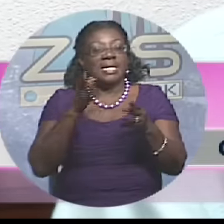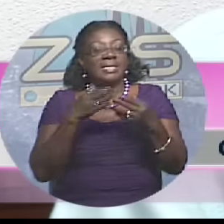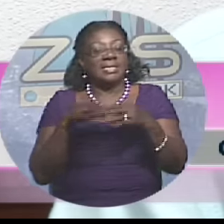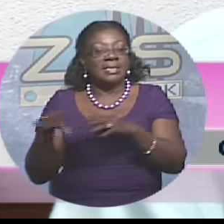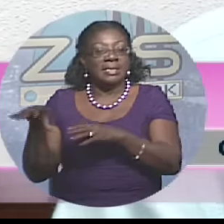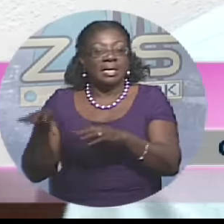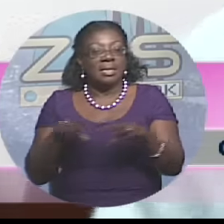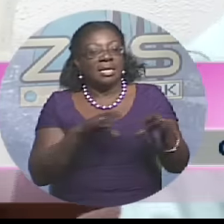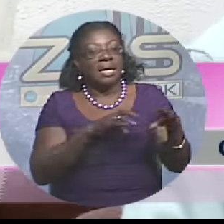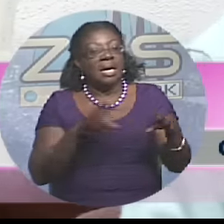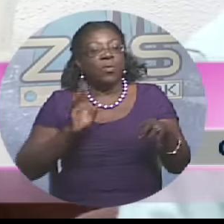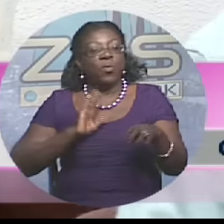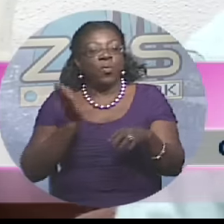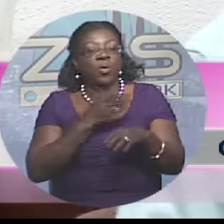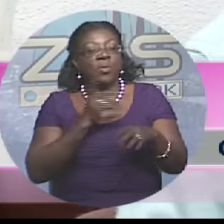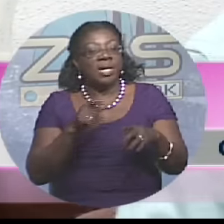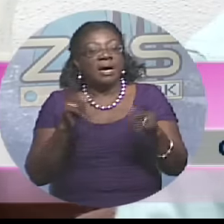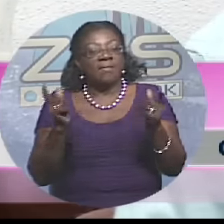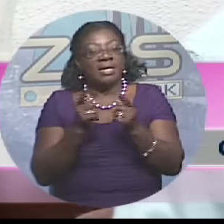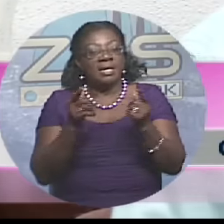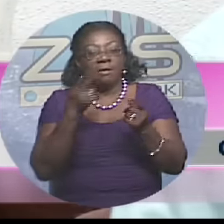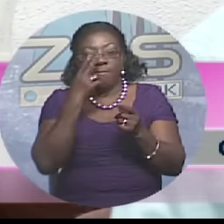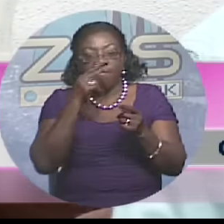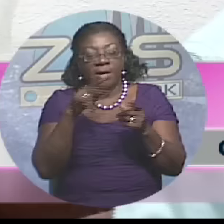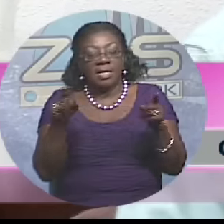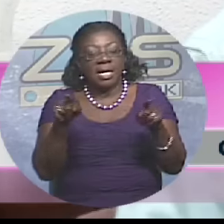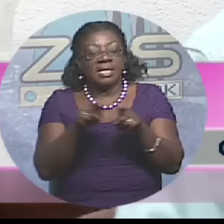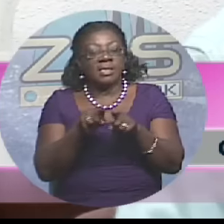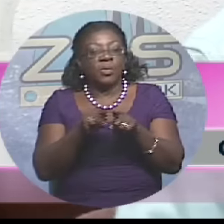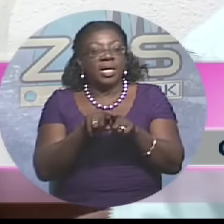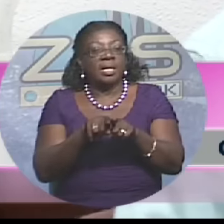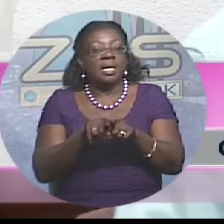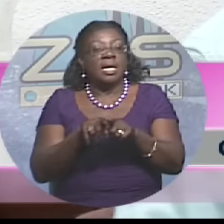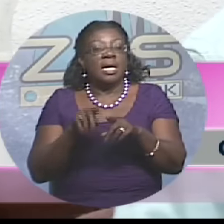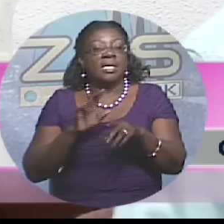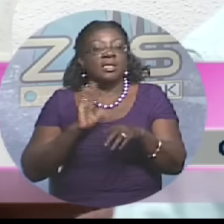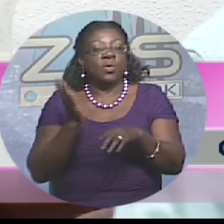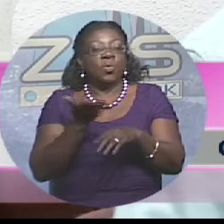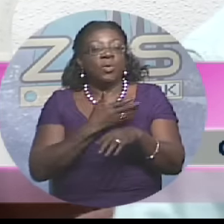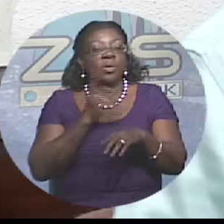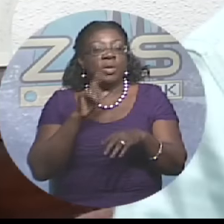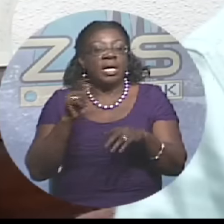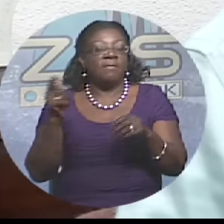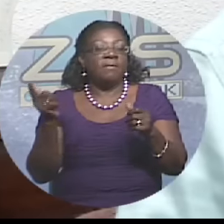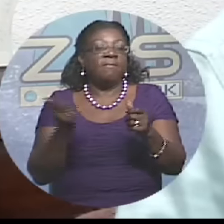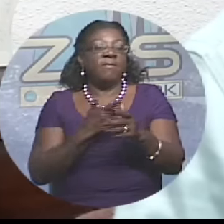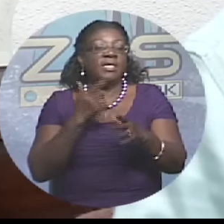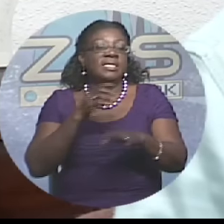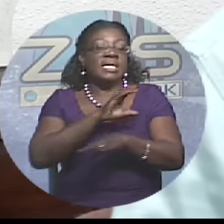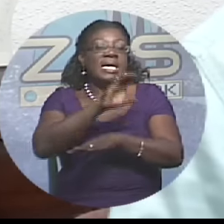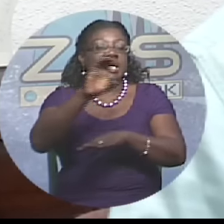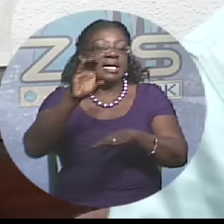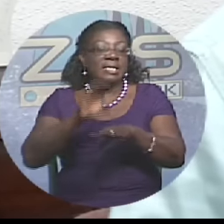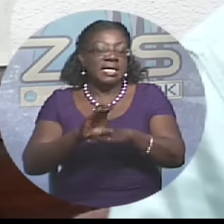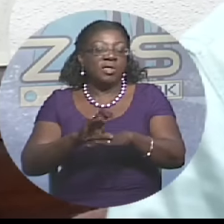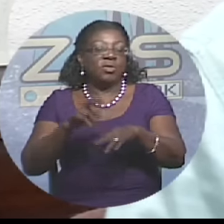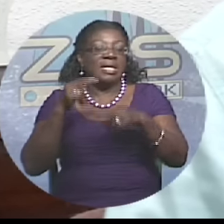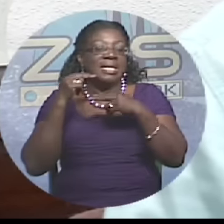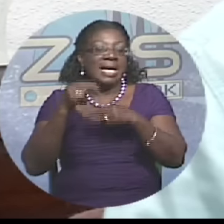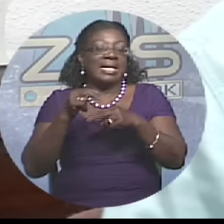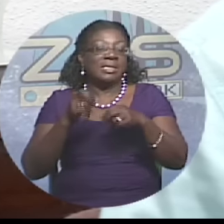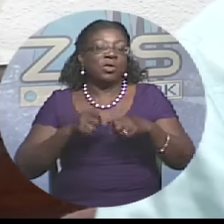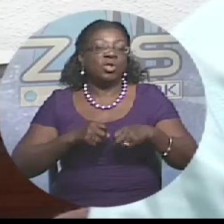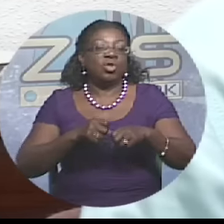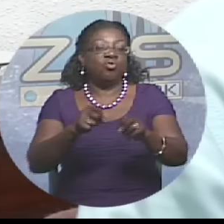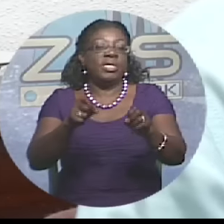have a little fun as well. And so we want to wrap up the week with the first Cathedral Nassau Street Festival,